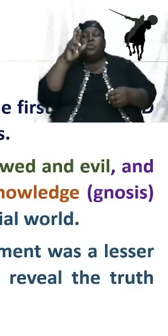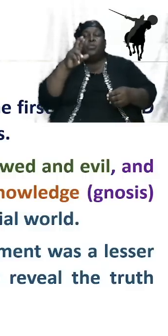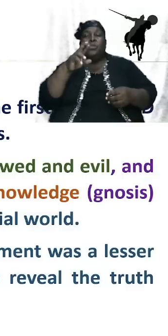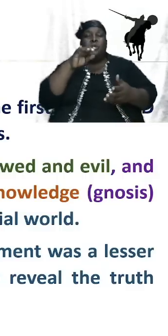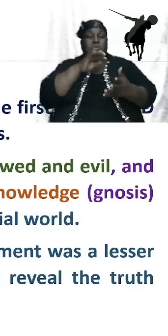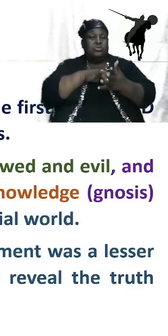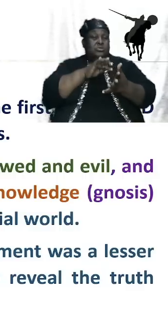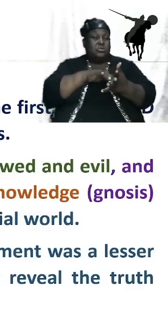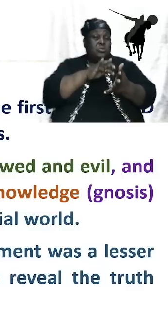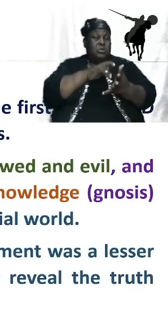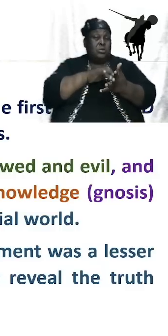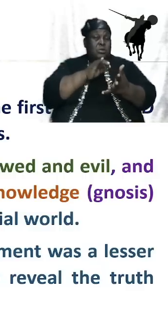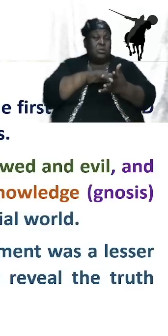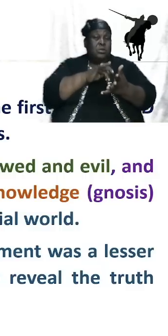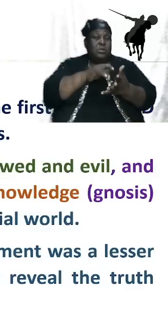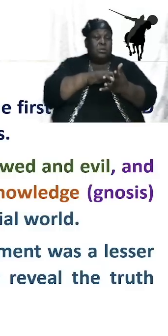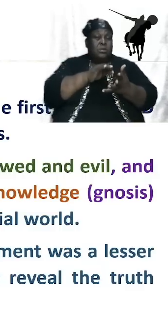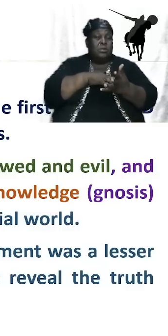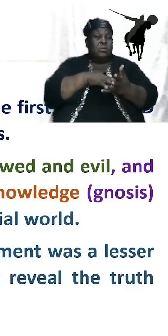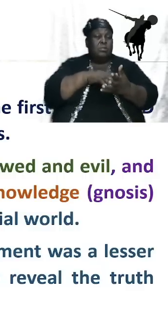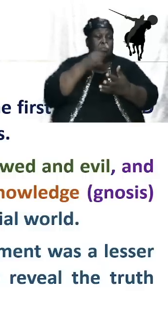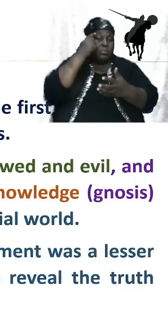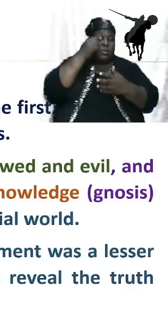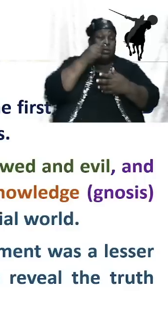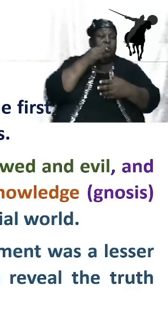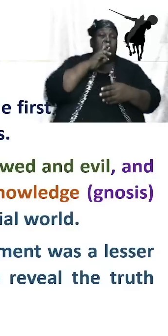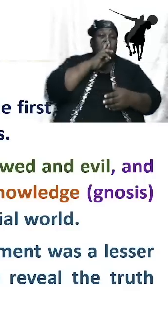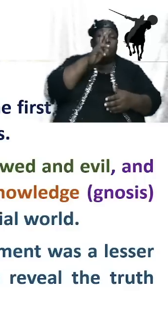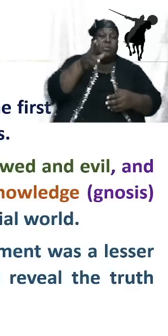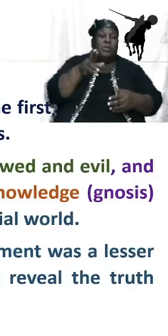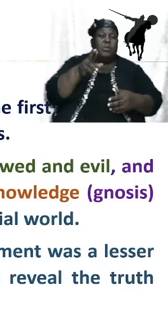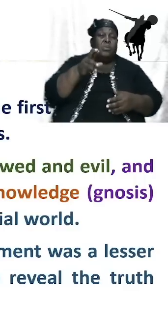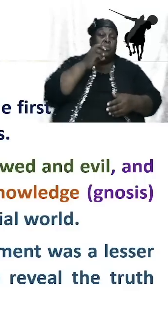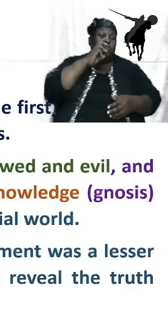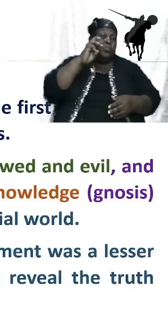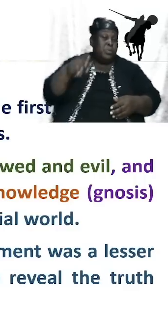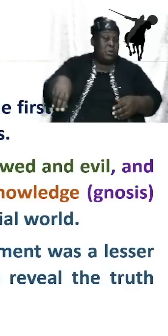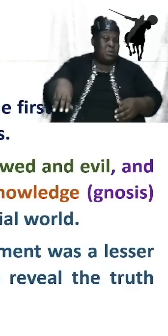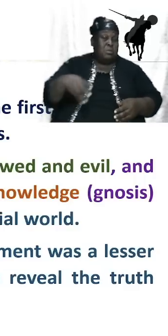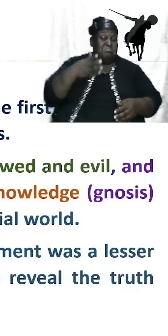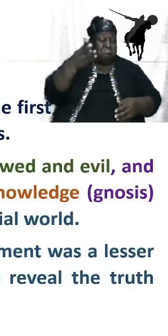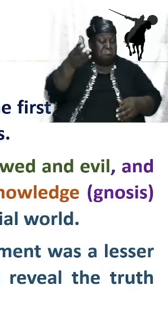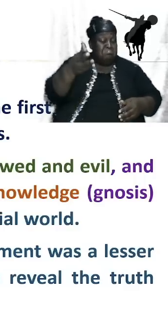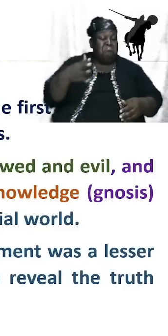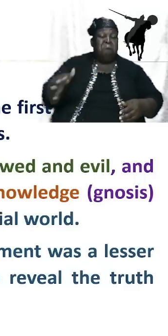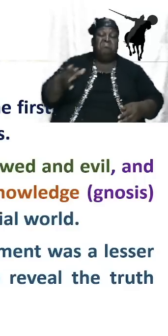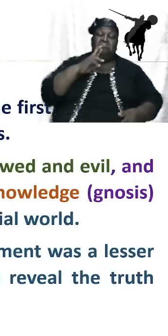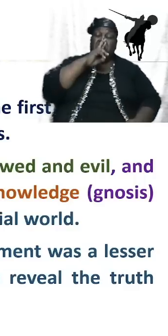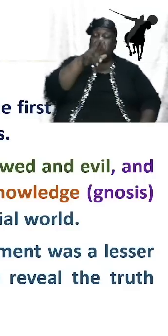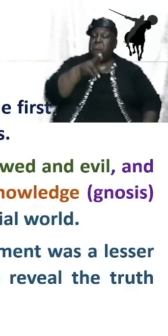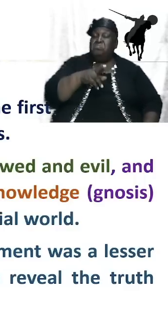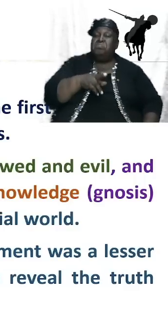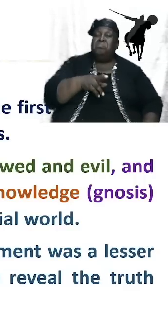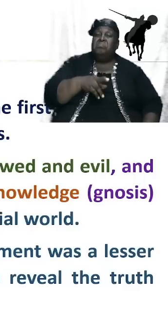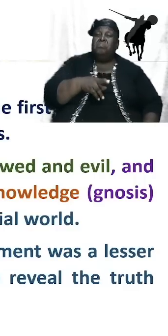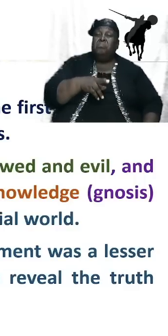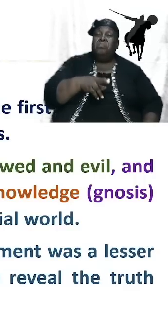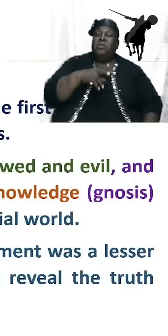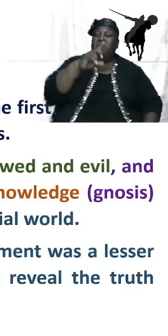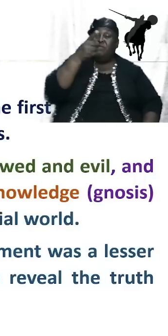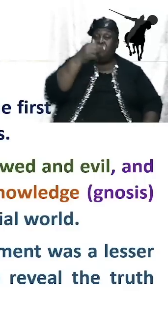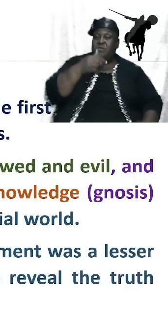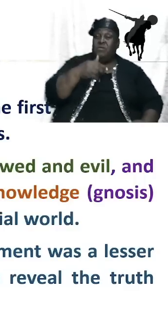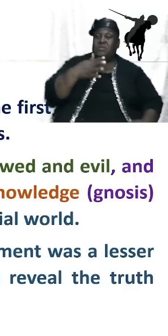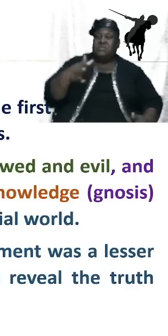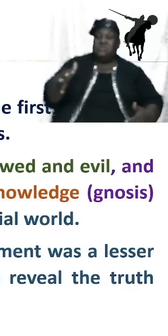brethren, you will realize how wicked these things are. First thing is that when